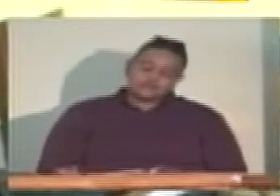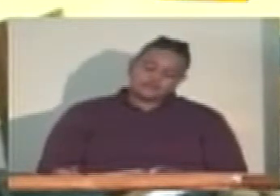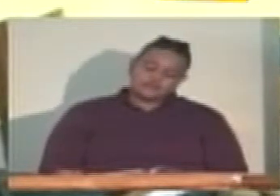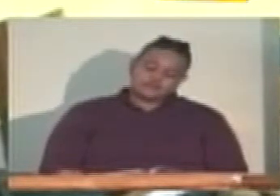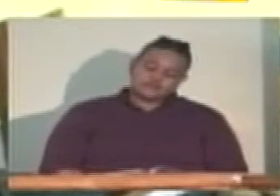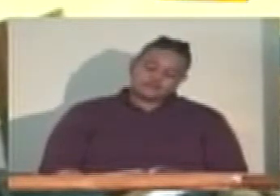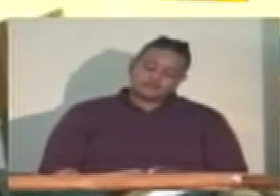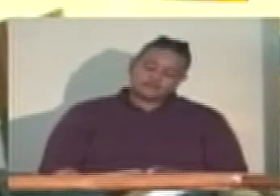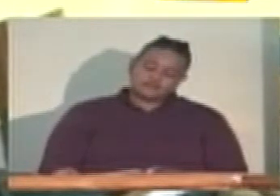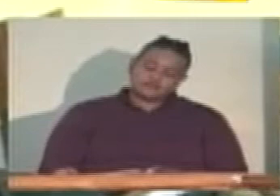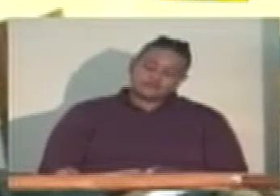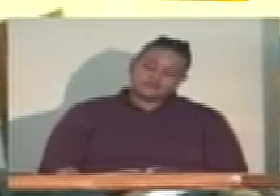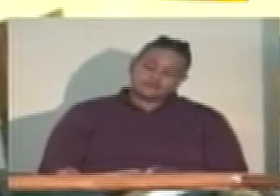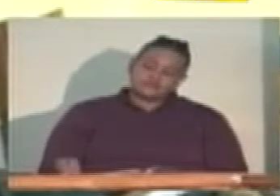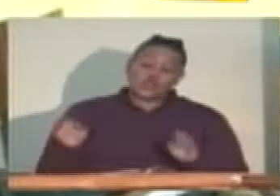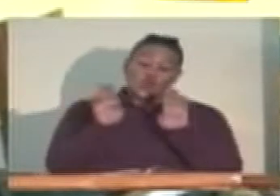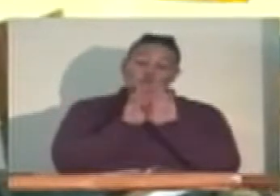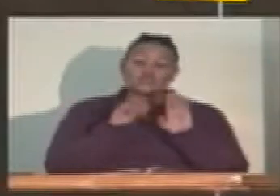I remind the government